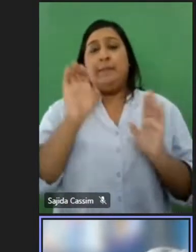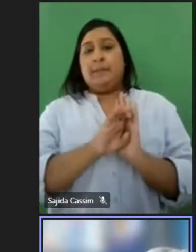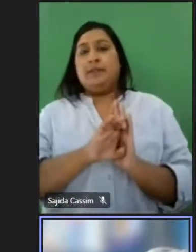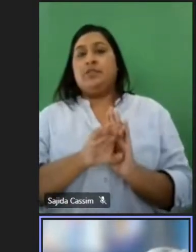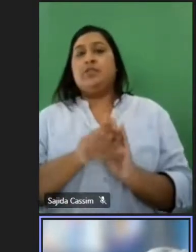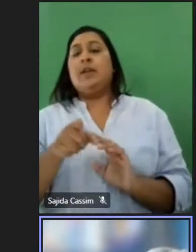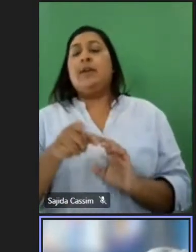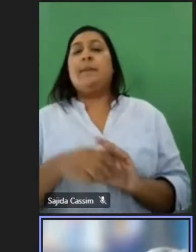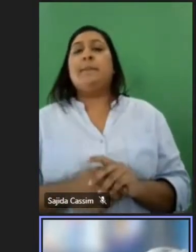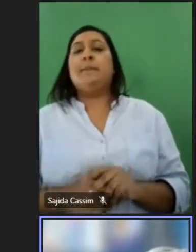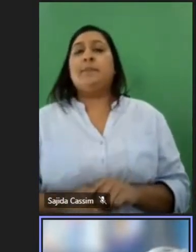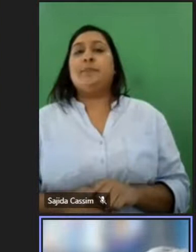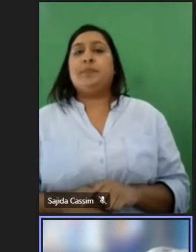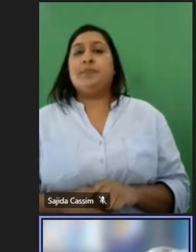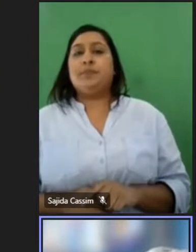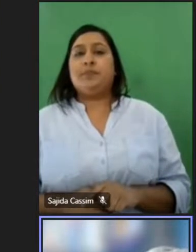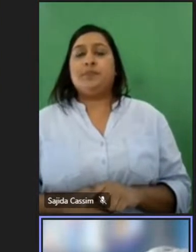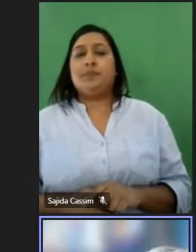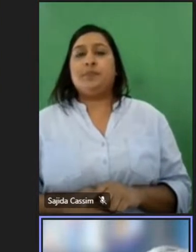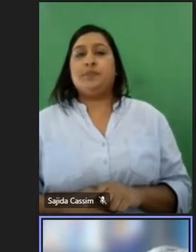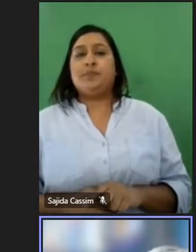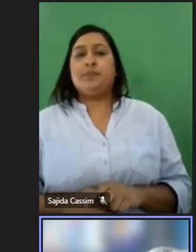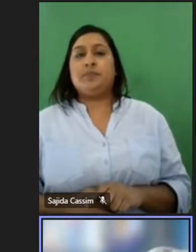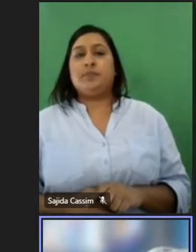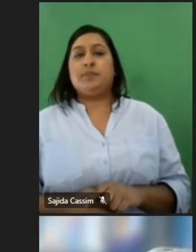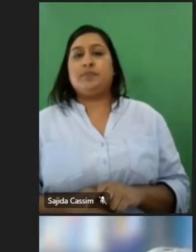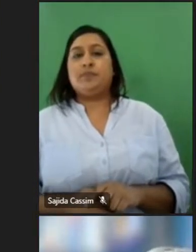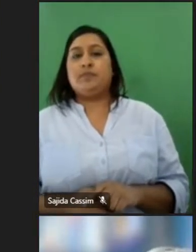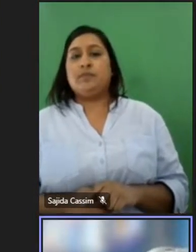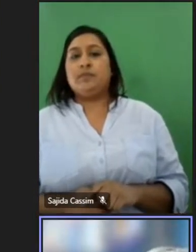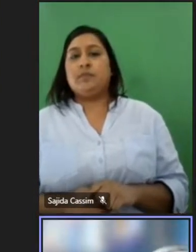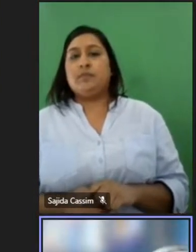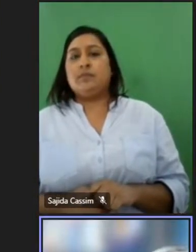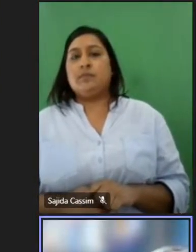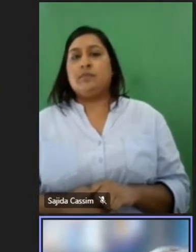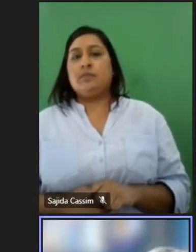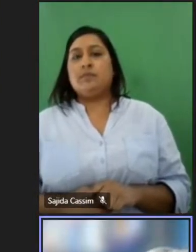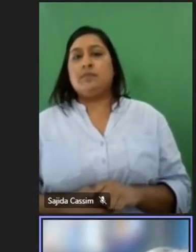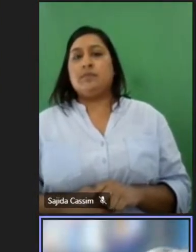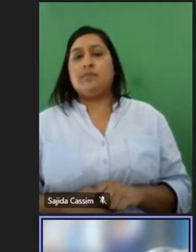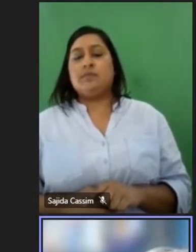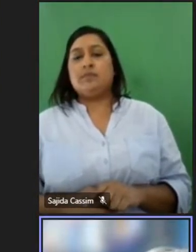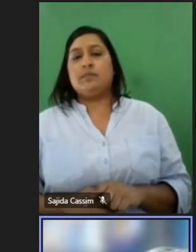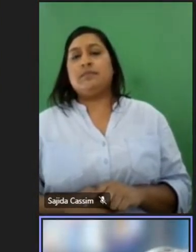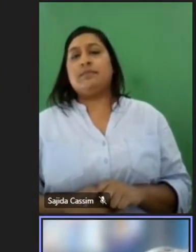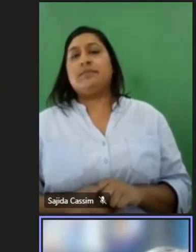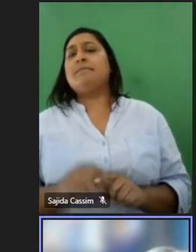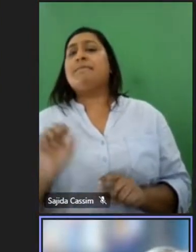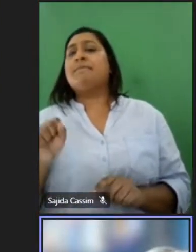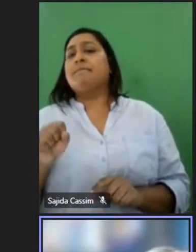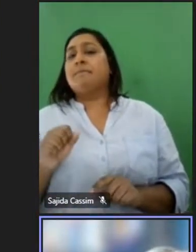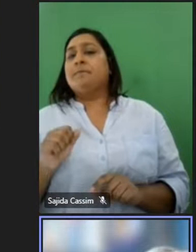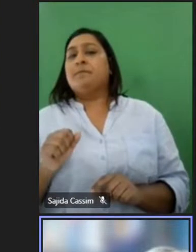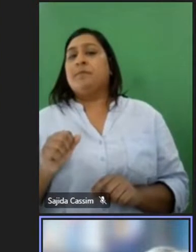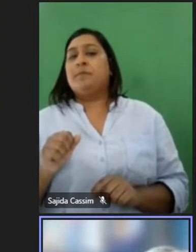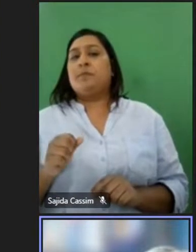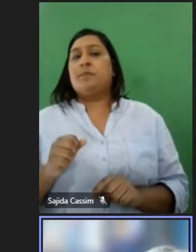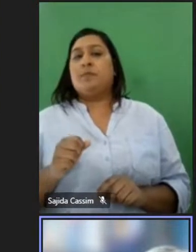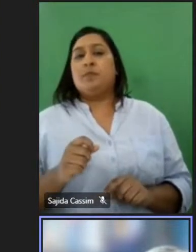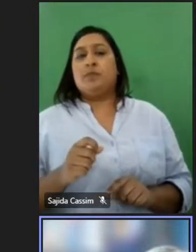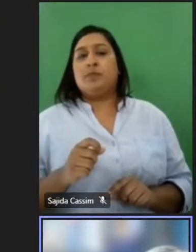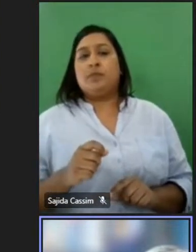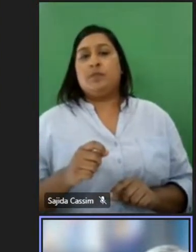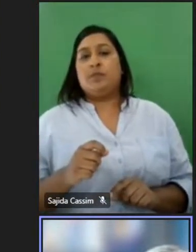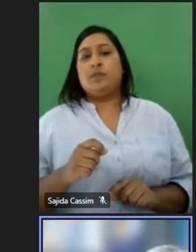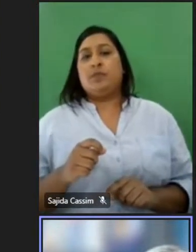that the highest share of, the highest share of single